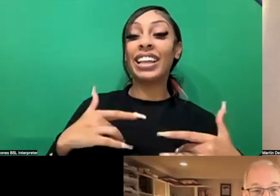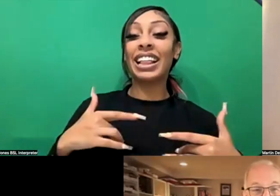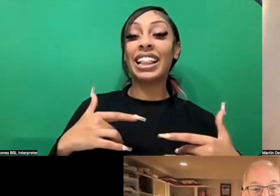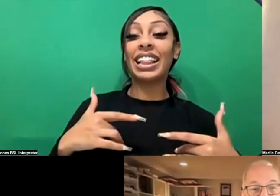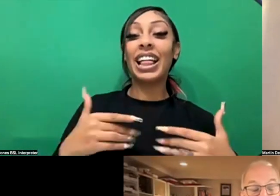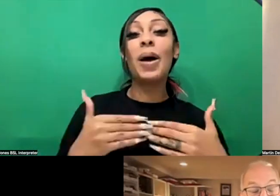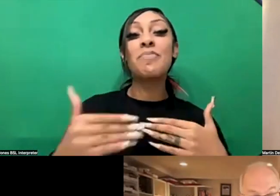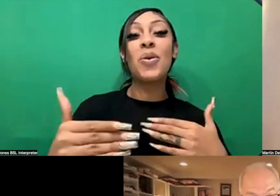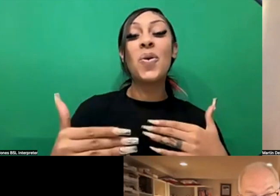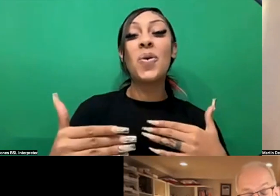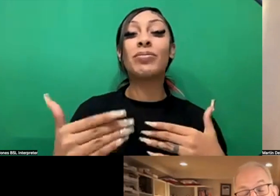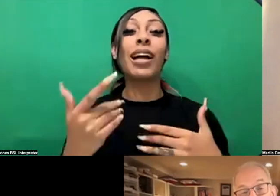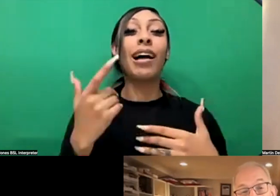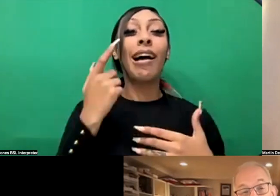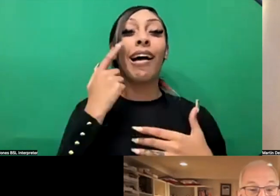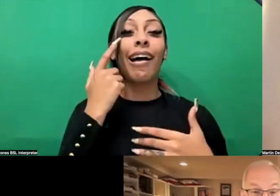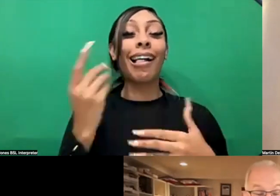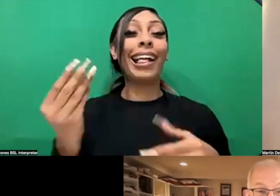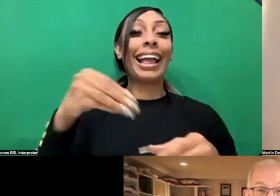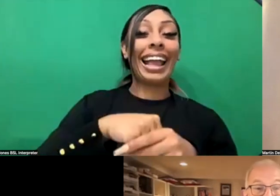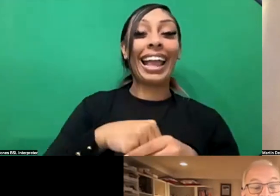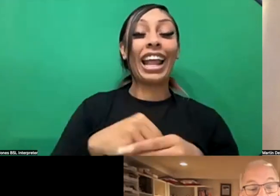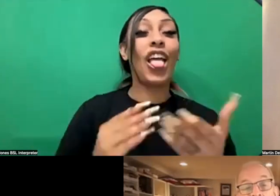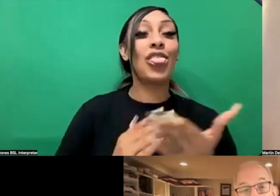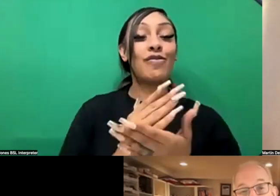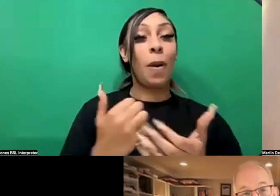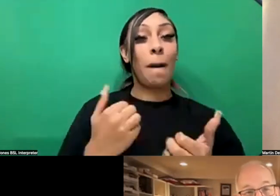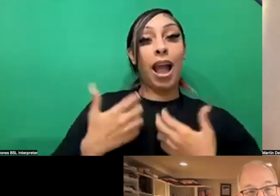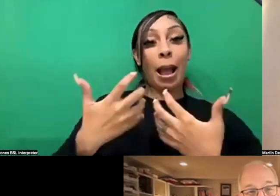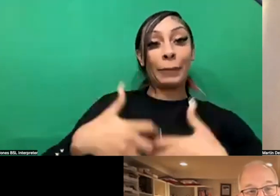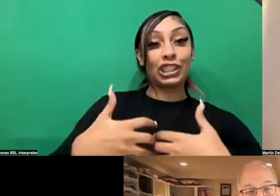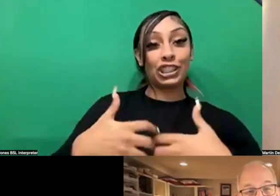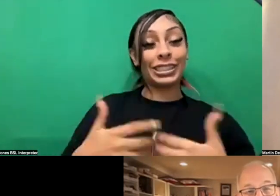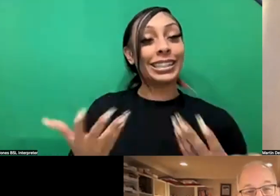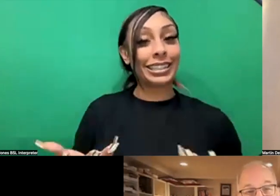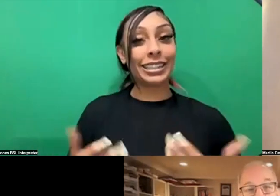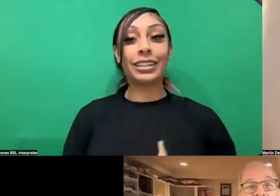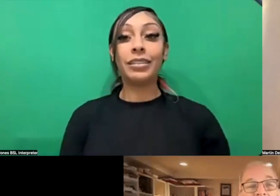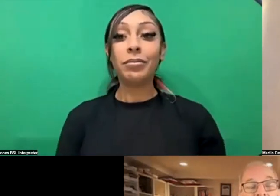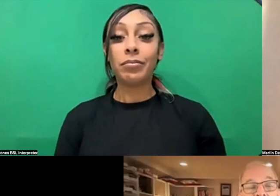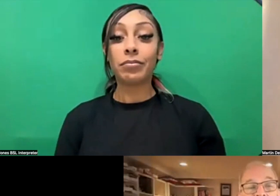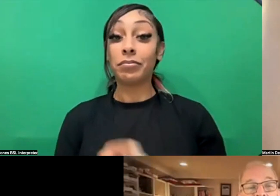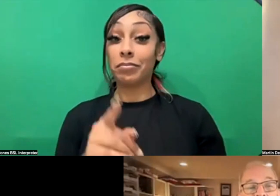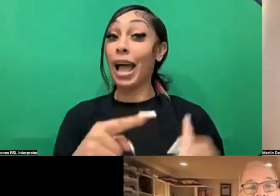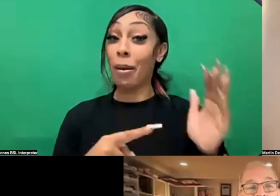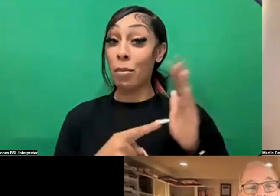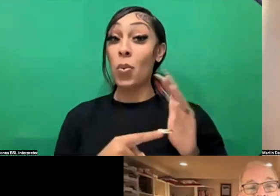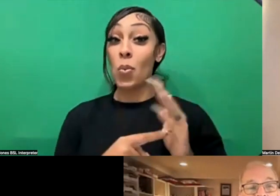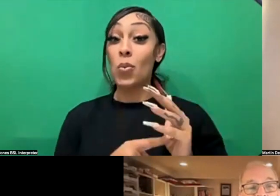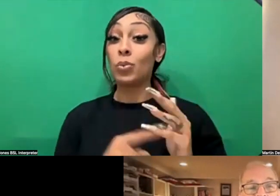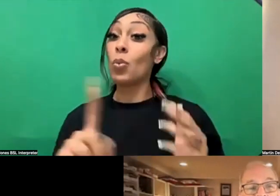in the world than I did as a guitar player or a songwriter. I think that's really important, though, you know, what you're saying,